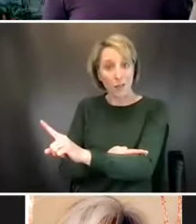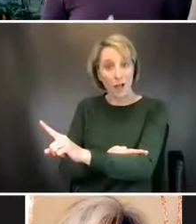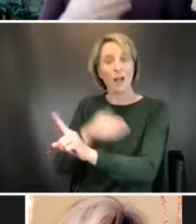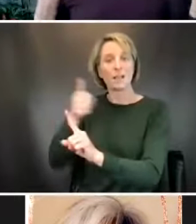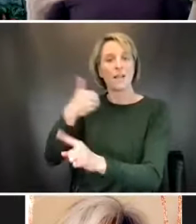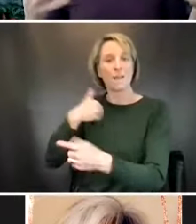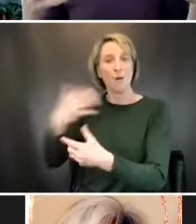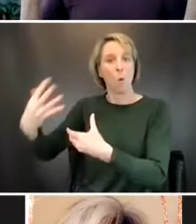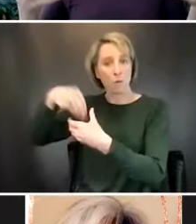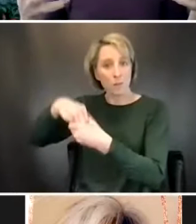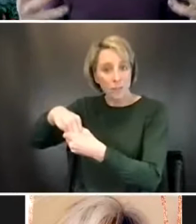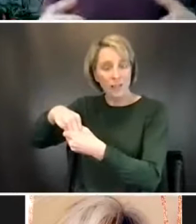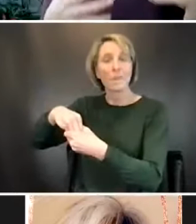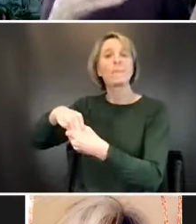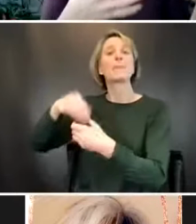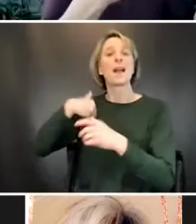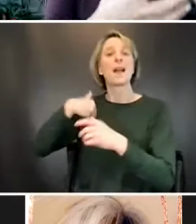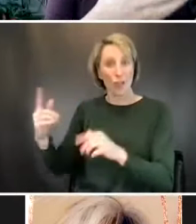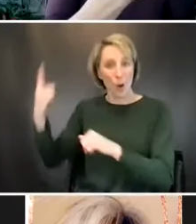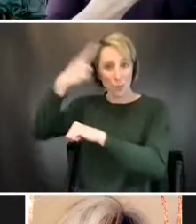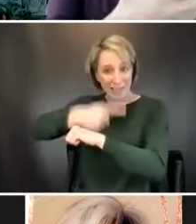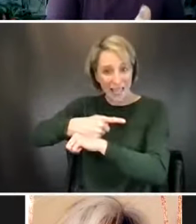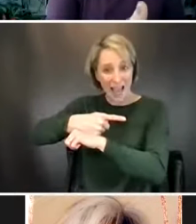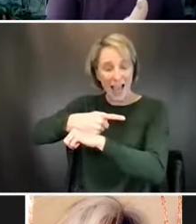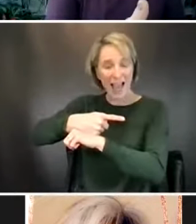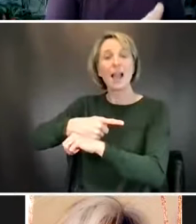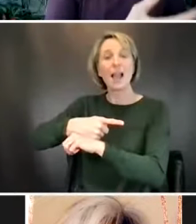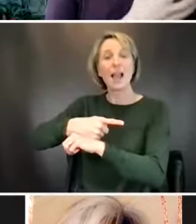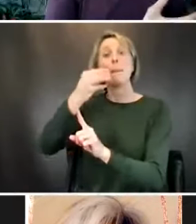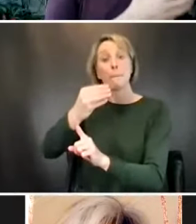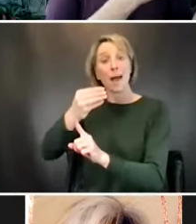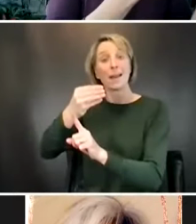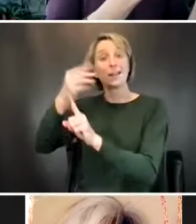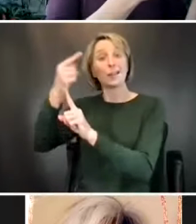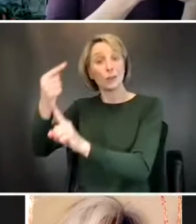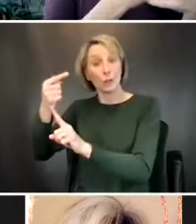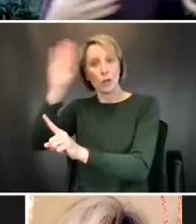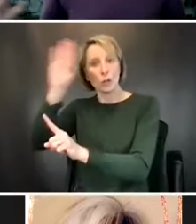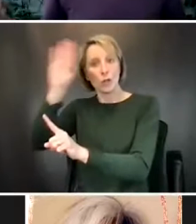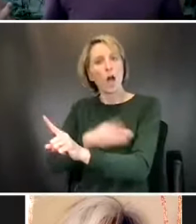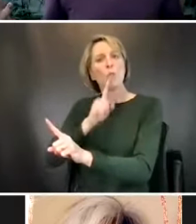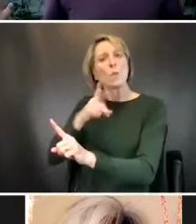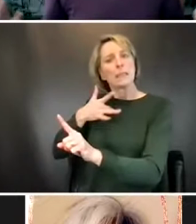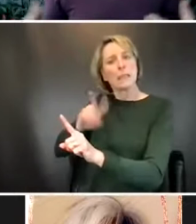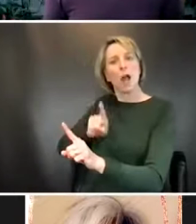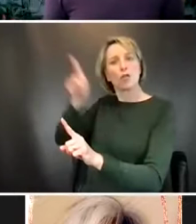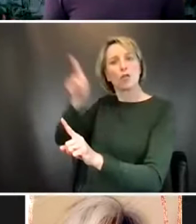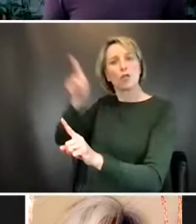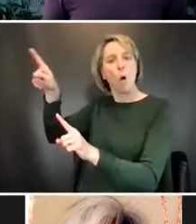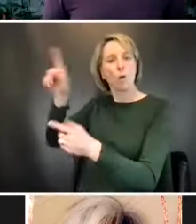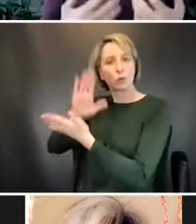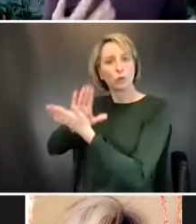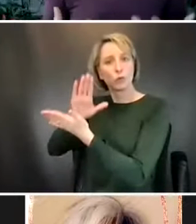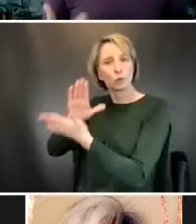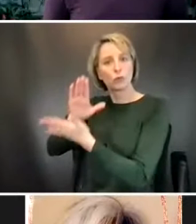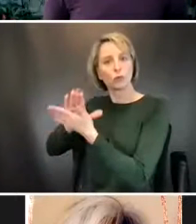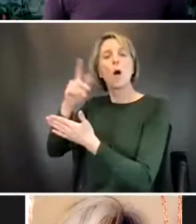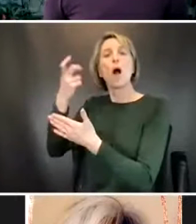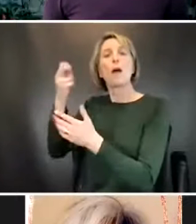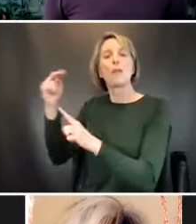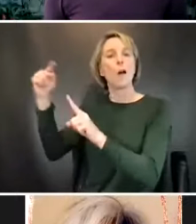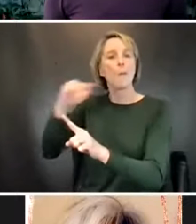but Monday and Tuesday were both snow days, and those are his days to go to school. And so now that means he's home for the whole week. And it was